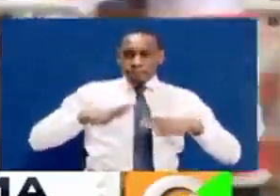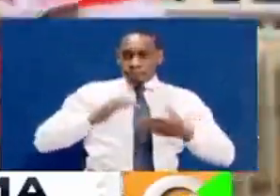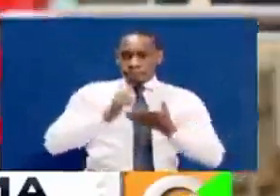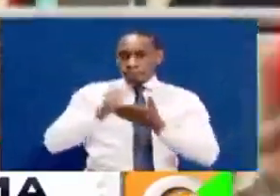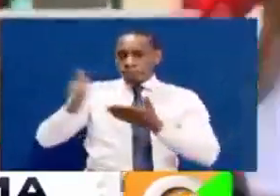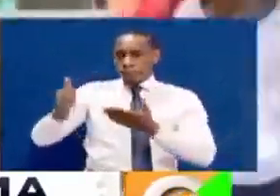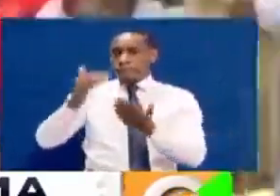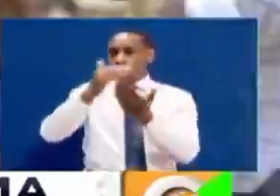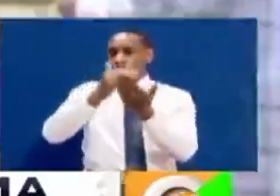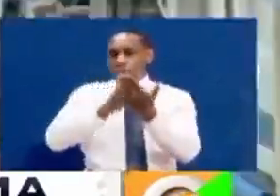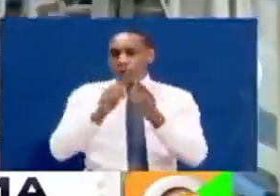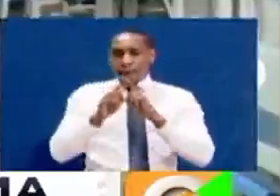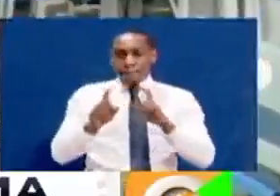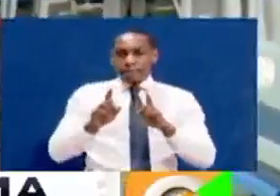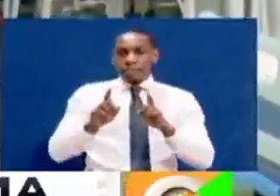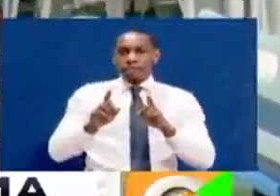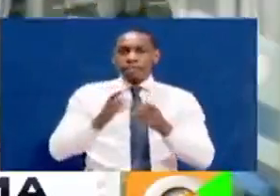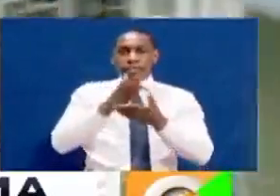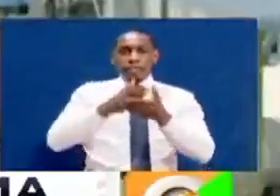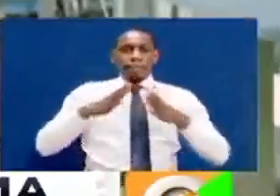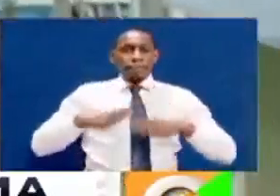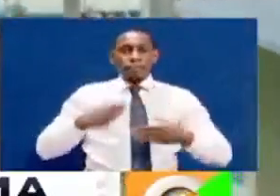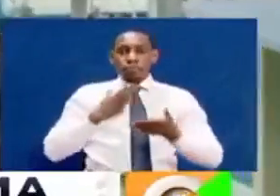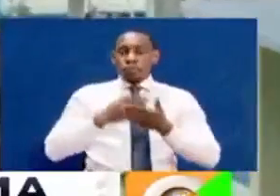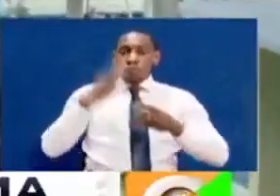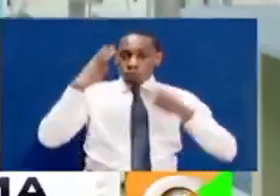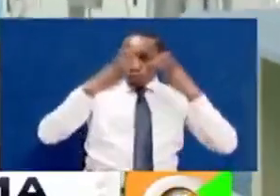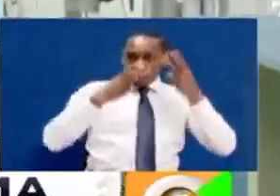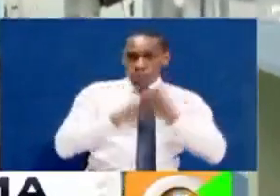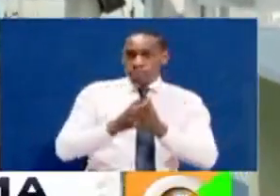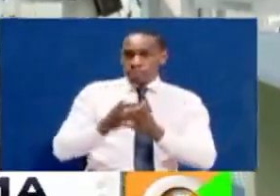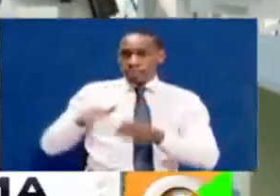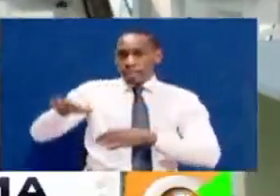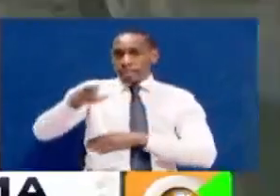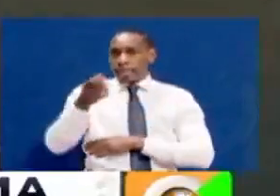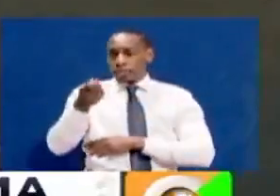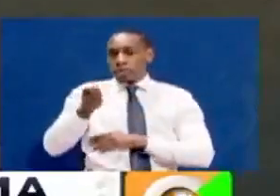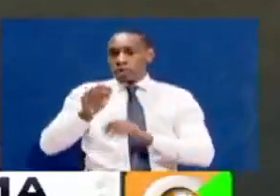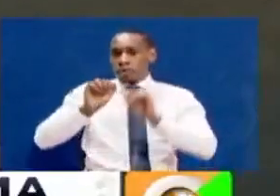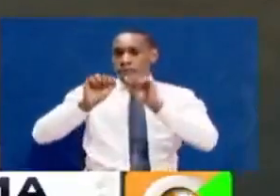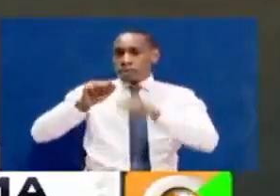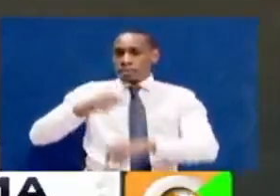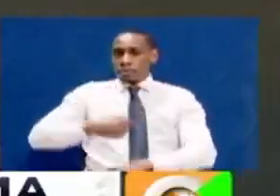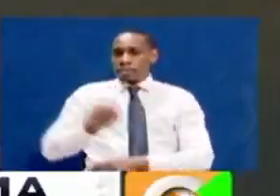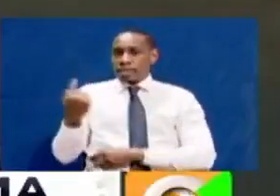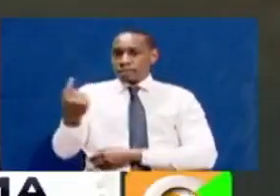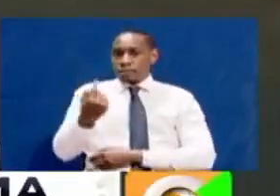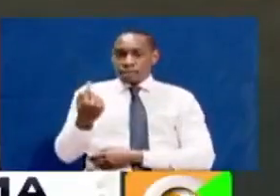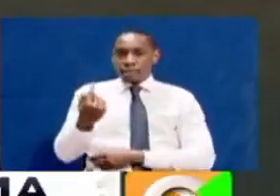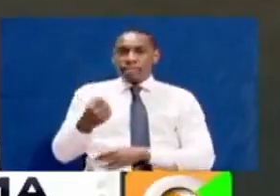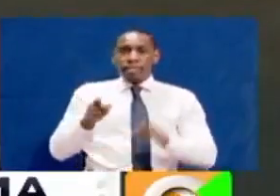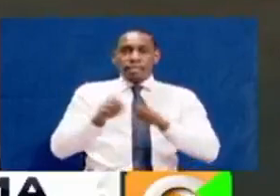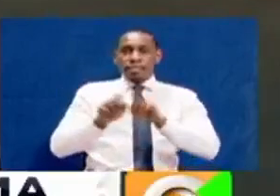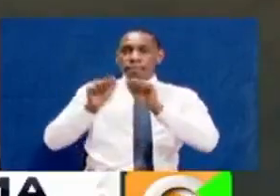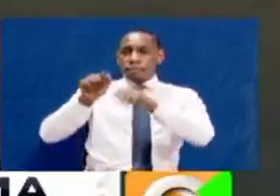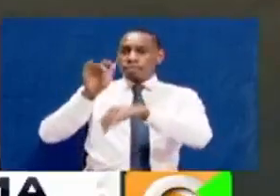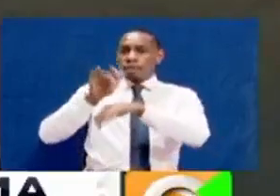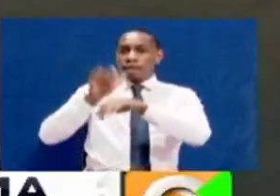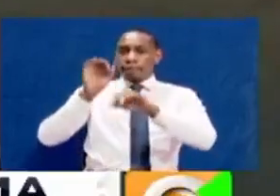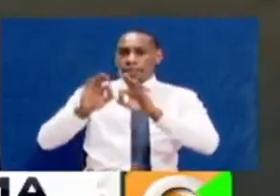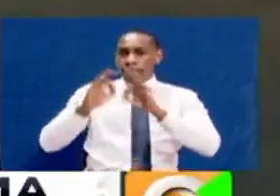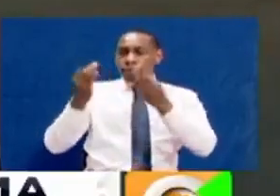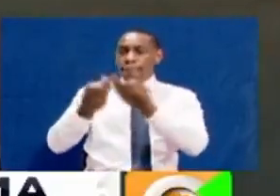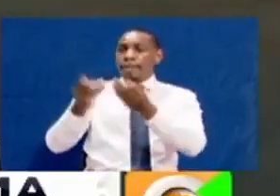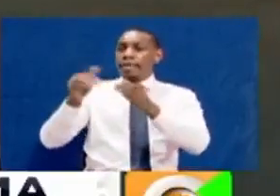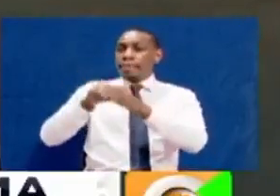under the program. However, some of them are anxious. With limited space to self-quarantine, they run the risk of infecting not only just